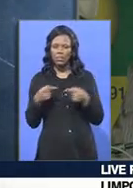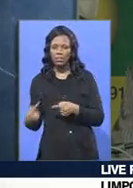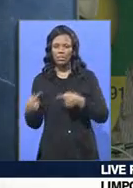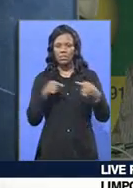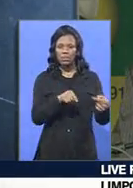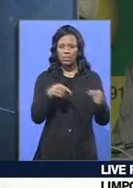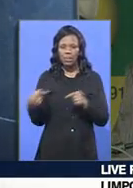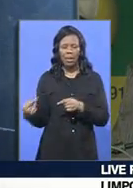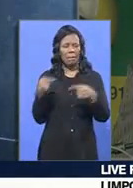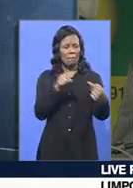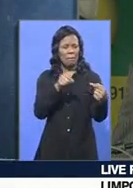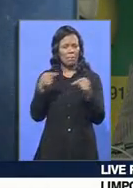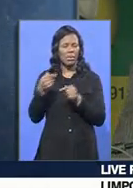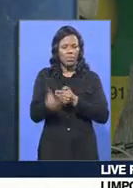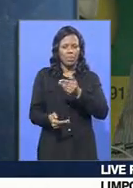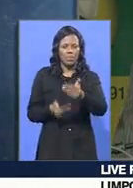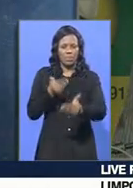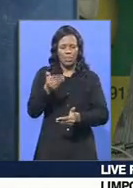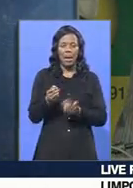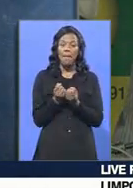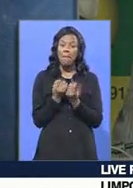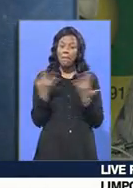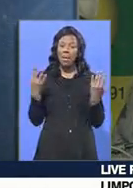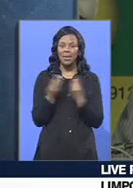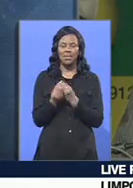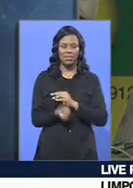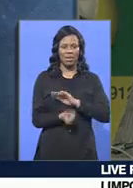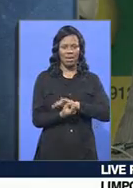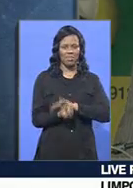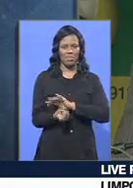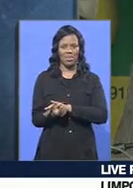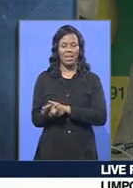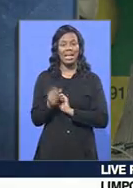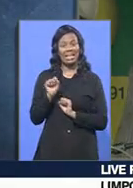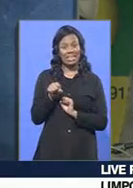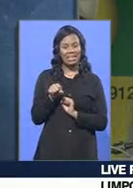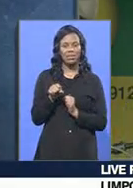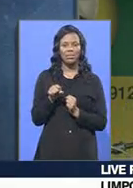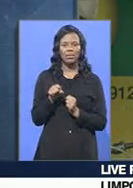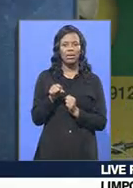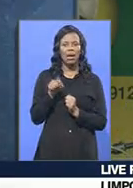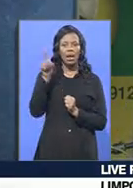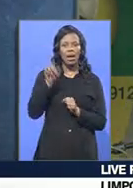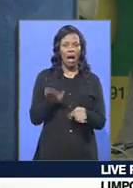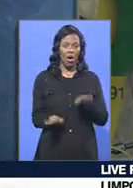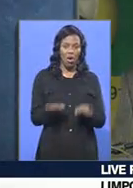were many factors that had taken place. Besides the Quito Cunaval,